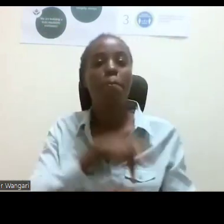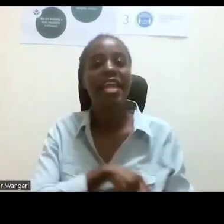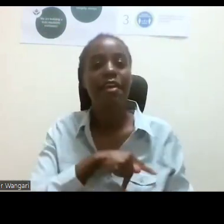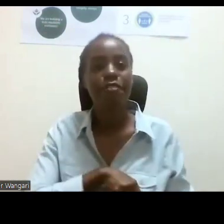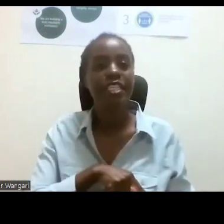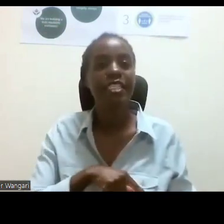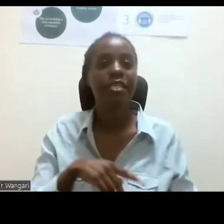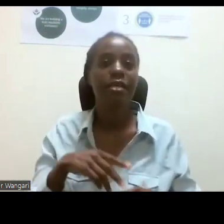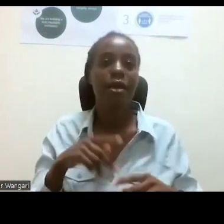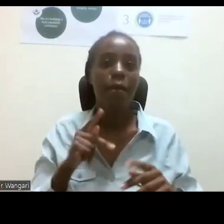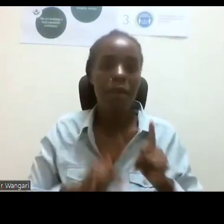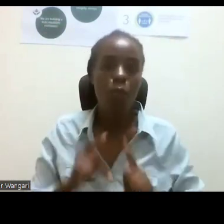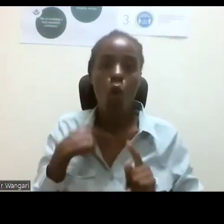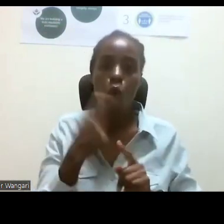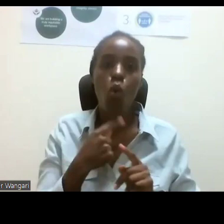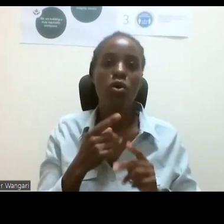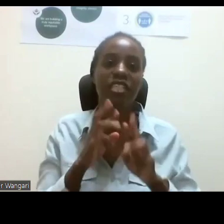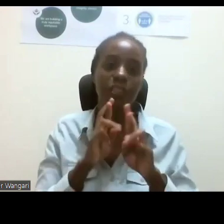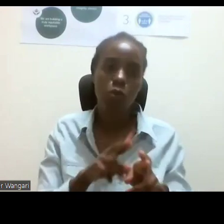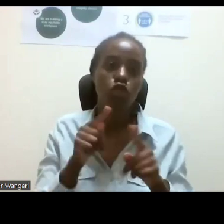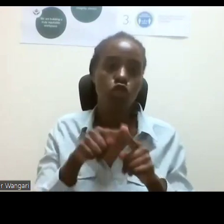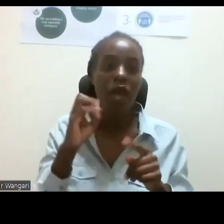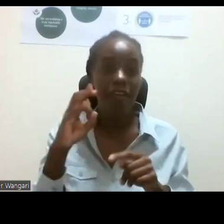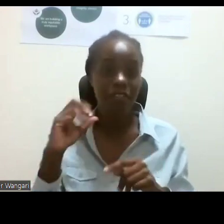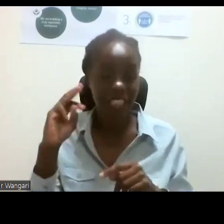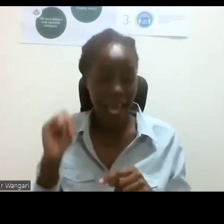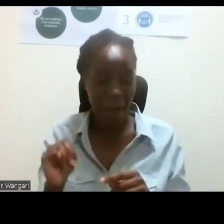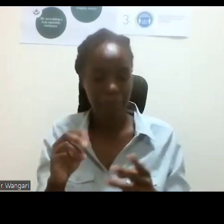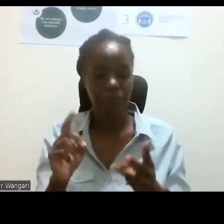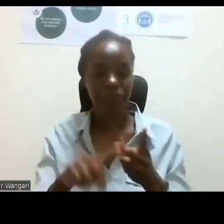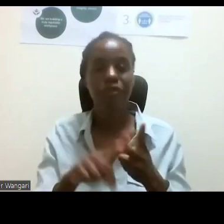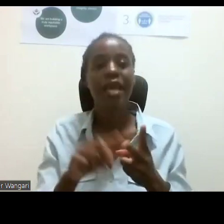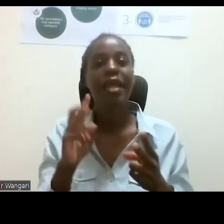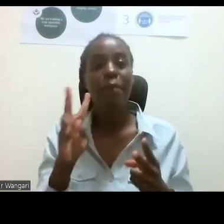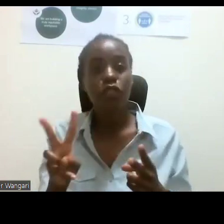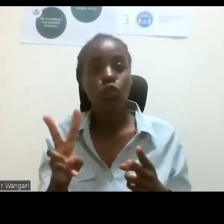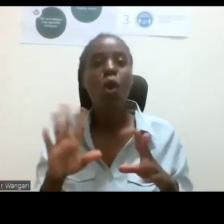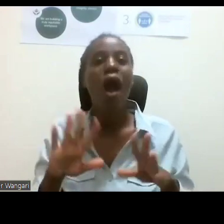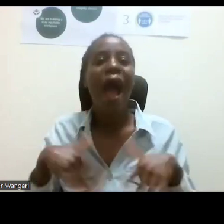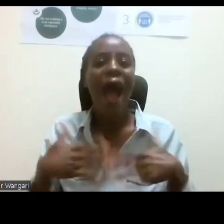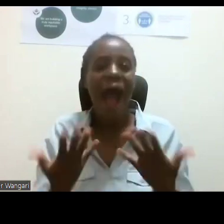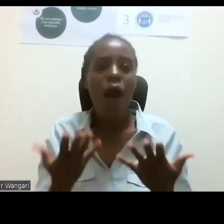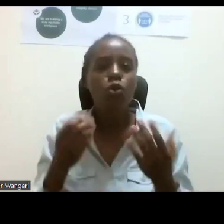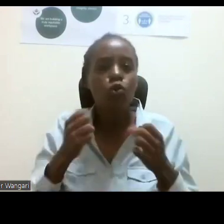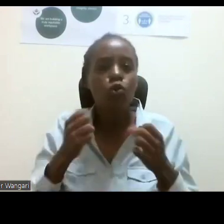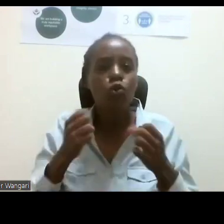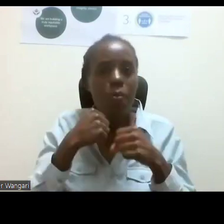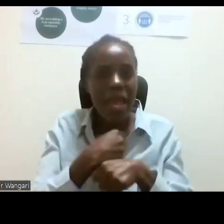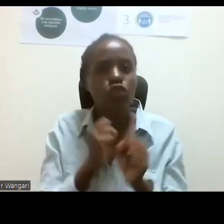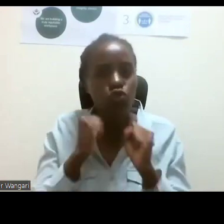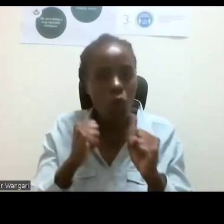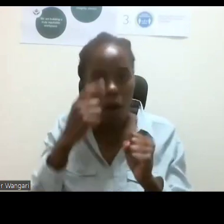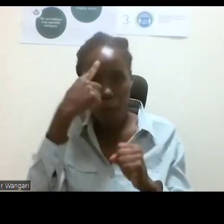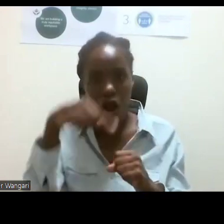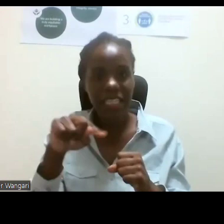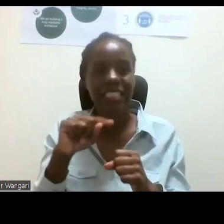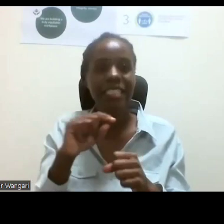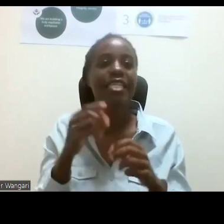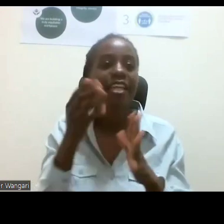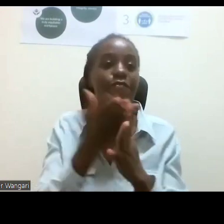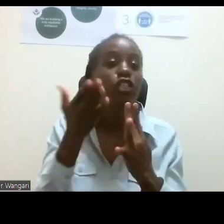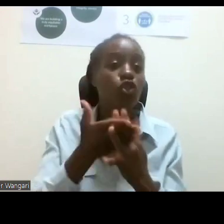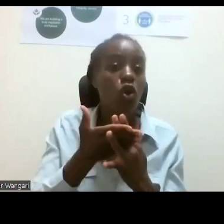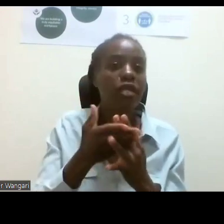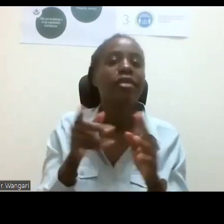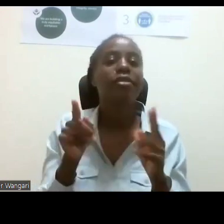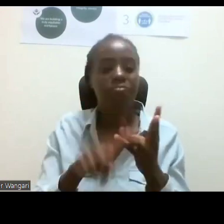To strengthen legal and policy reforms in FGM prevention and response, to enhance coordination, forge effective partnerships, and promote collaboration